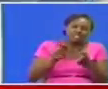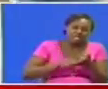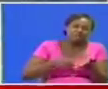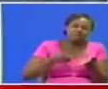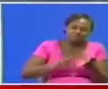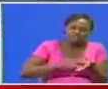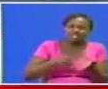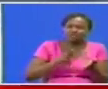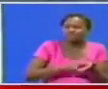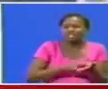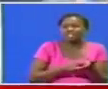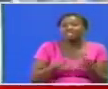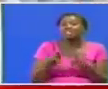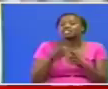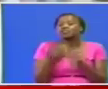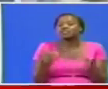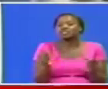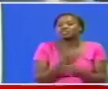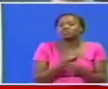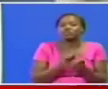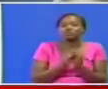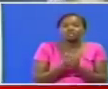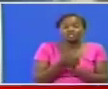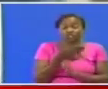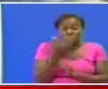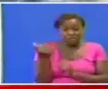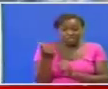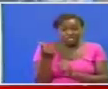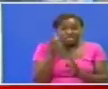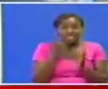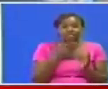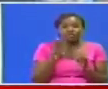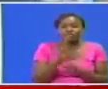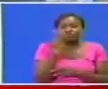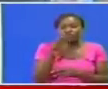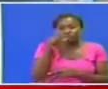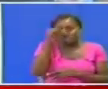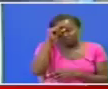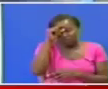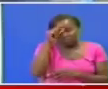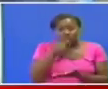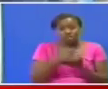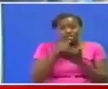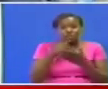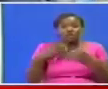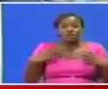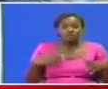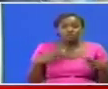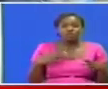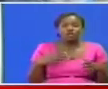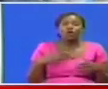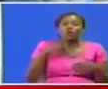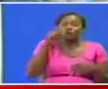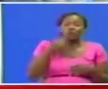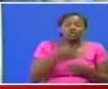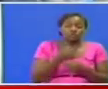and over again, we cannot change for the better. If we really want to use government to help people, we have got to make government